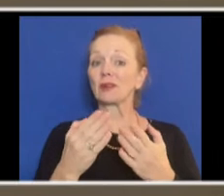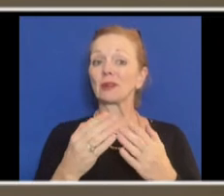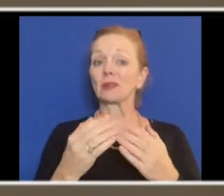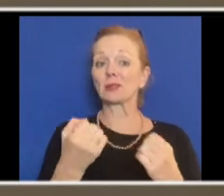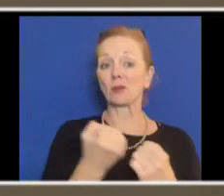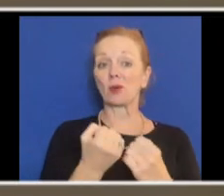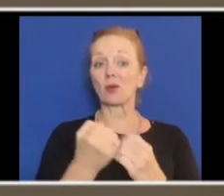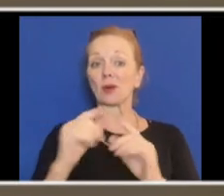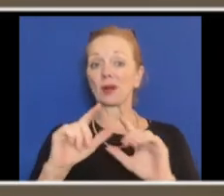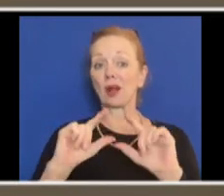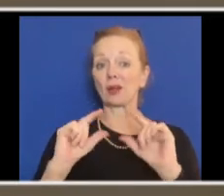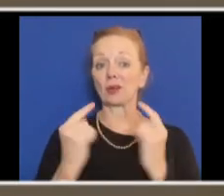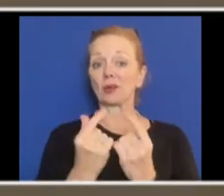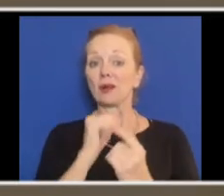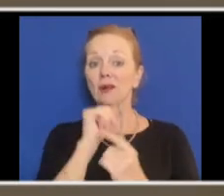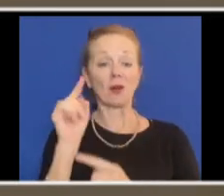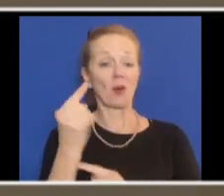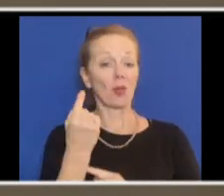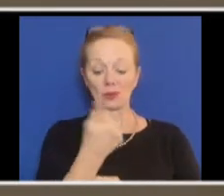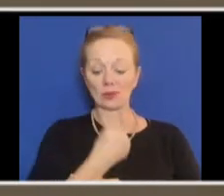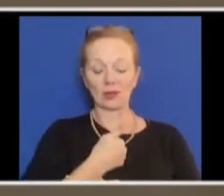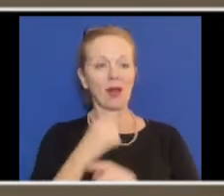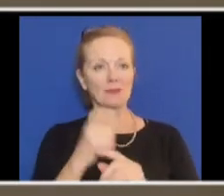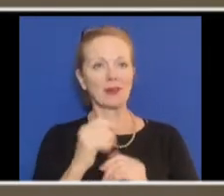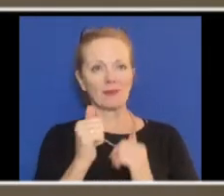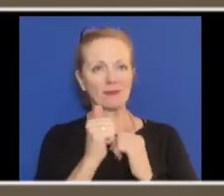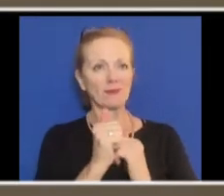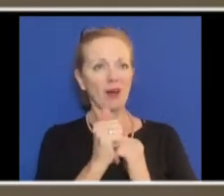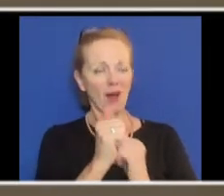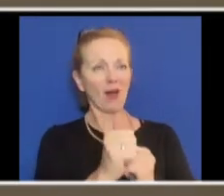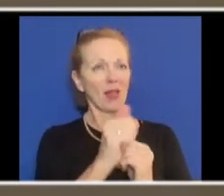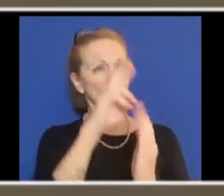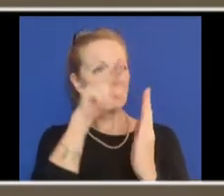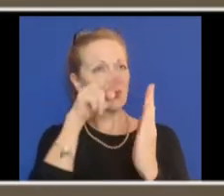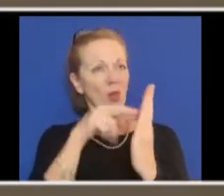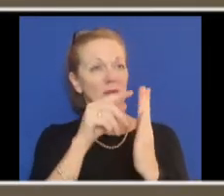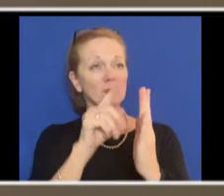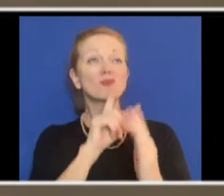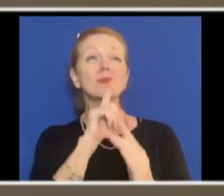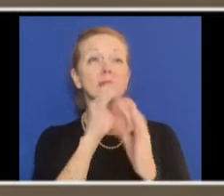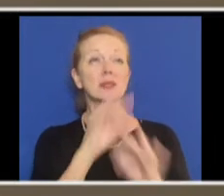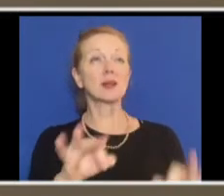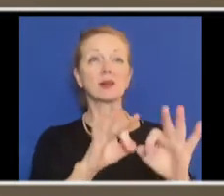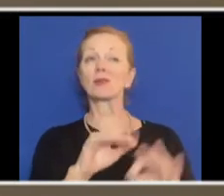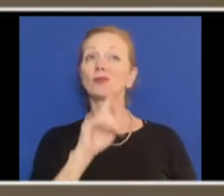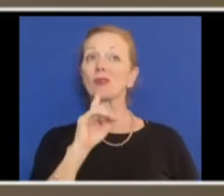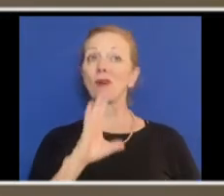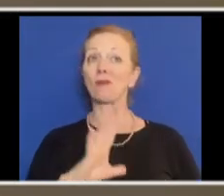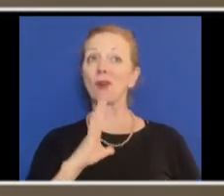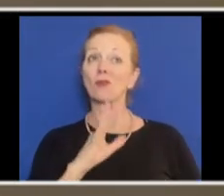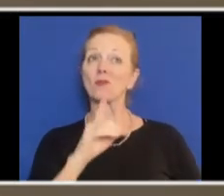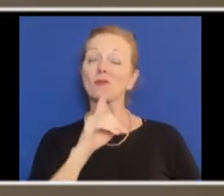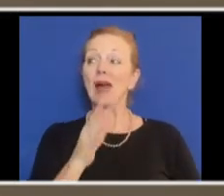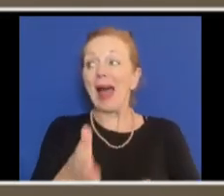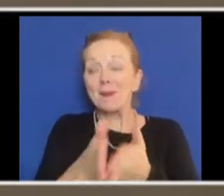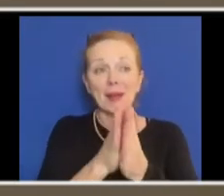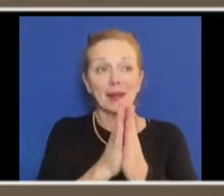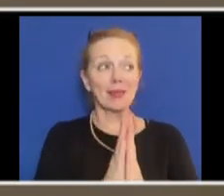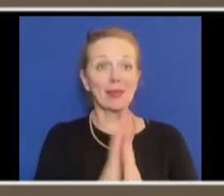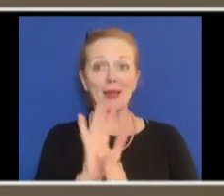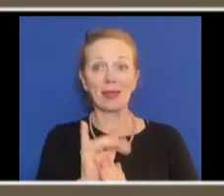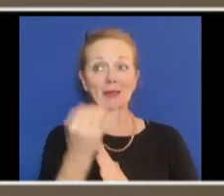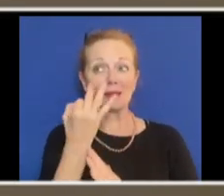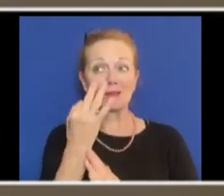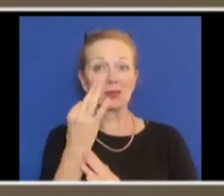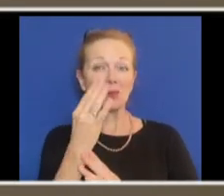not yourself and you have to fall into those roles I think that is very important and I am formally making that request that this get look